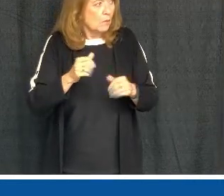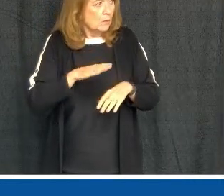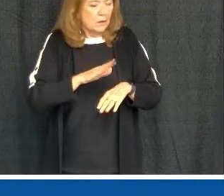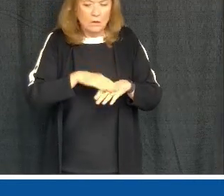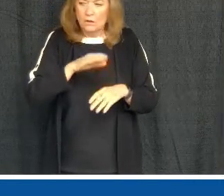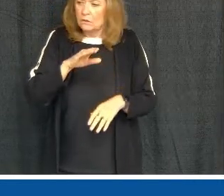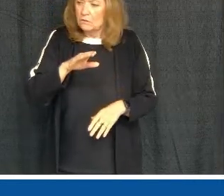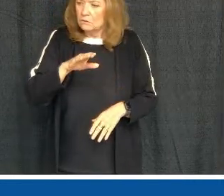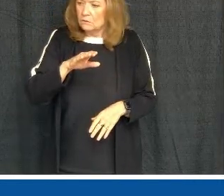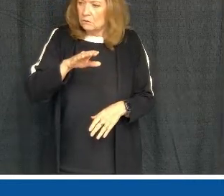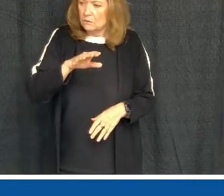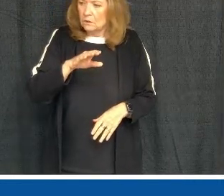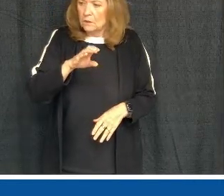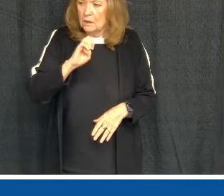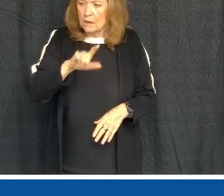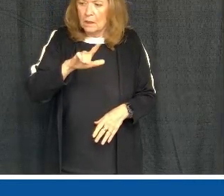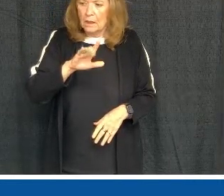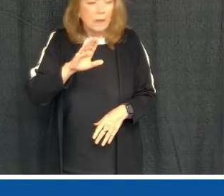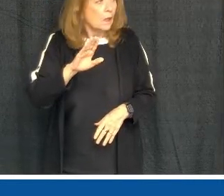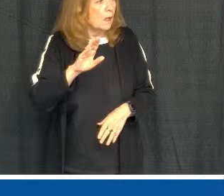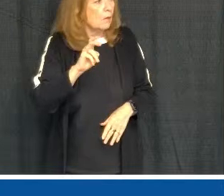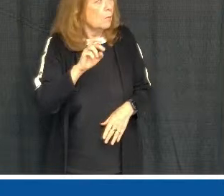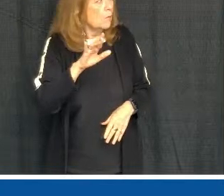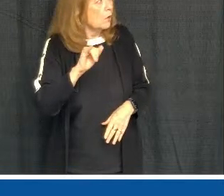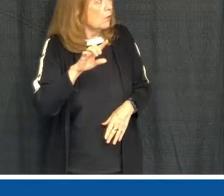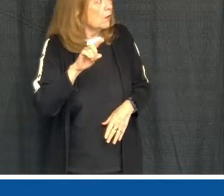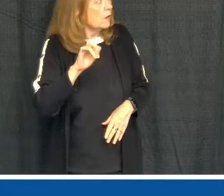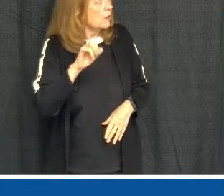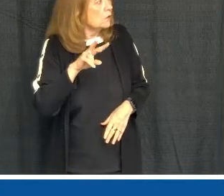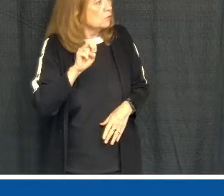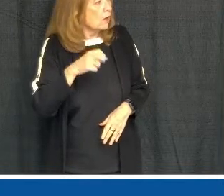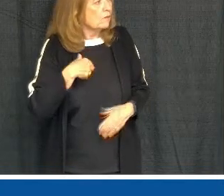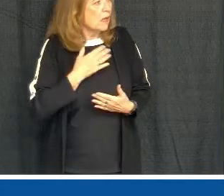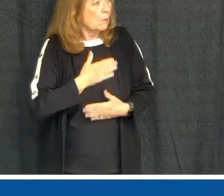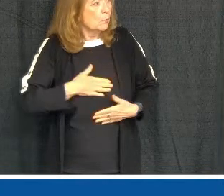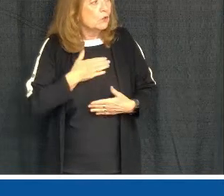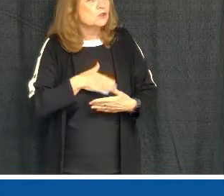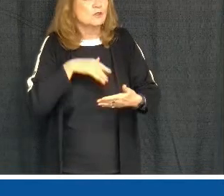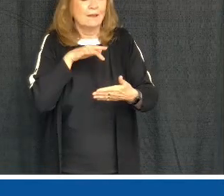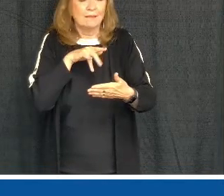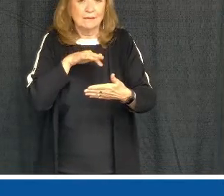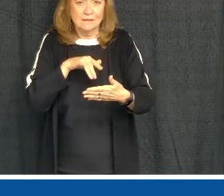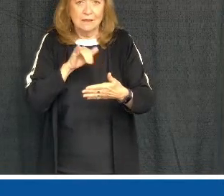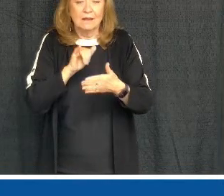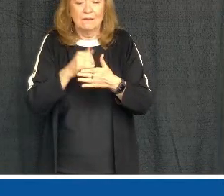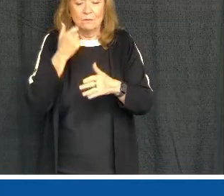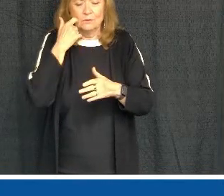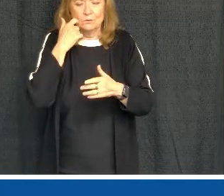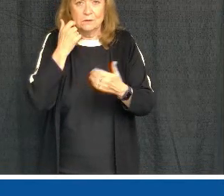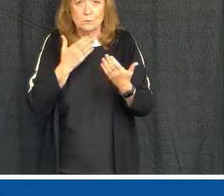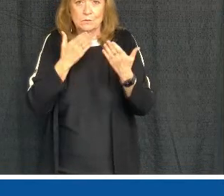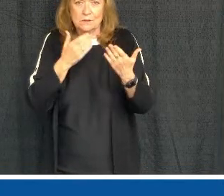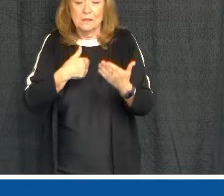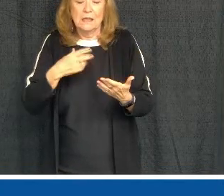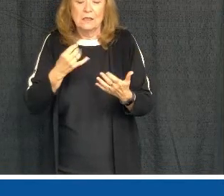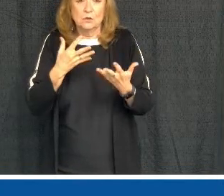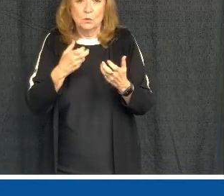Drive. And although I appreciate the study that was recently presented, I do want to